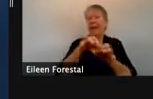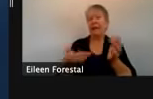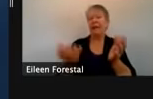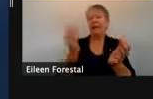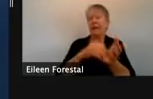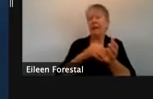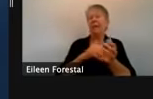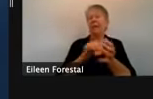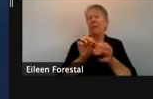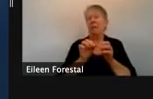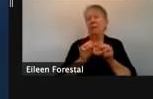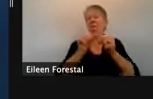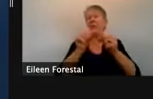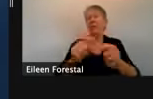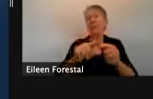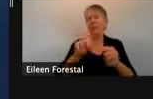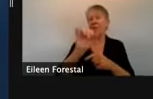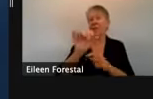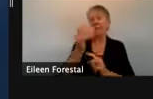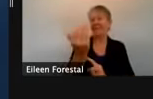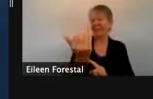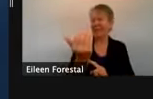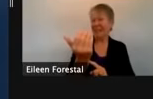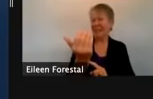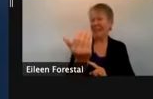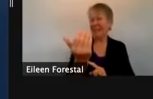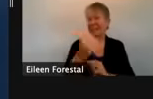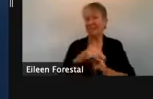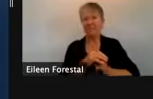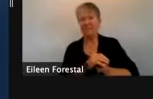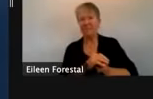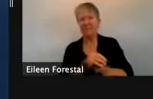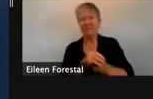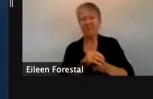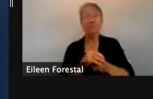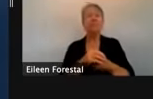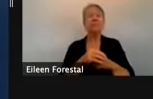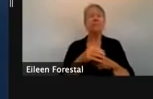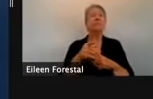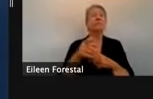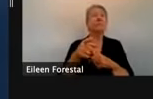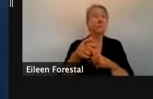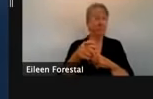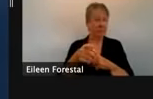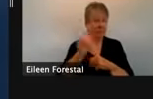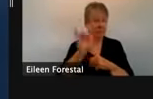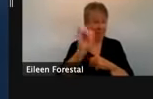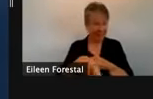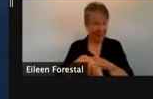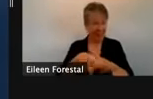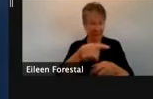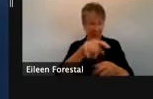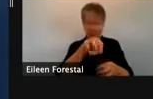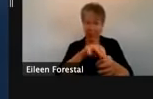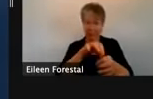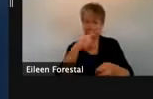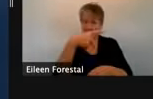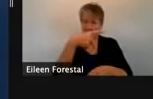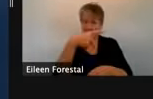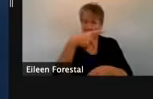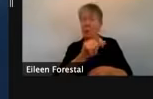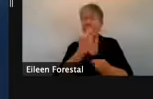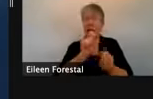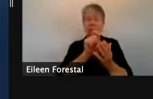a vote-by-mail ballot, which can be returned either via the mail or a secure drop box located within the city,